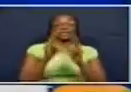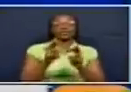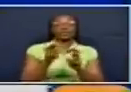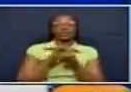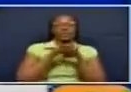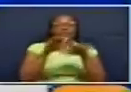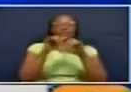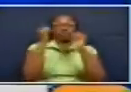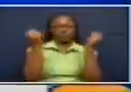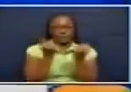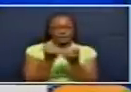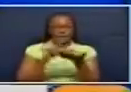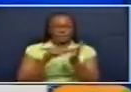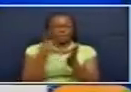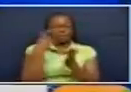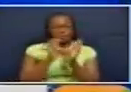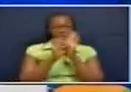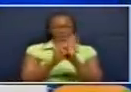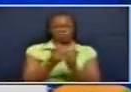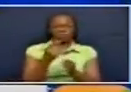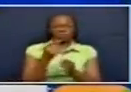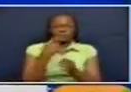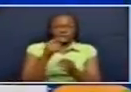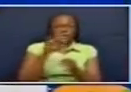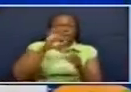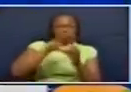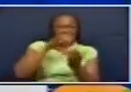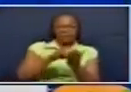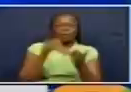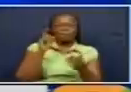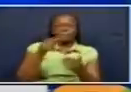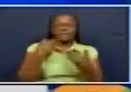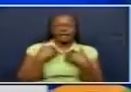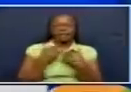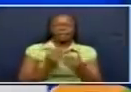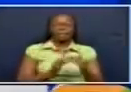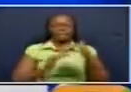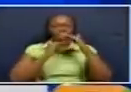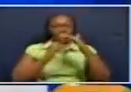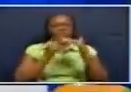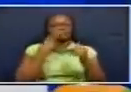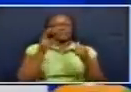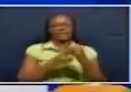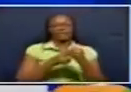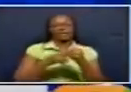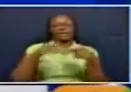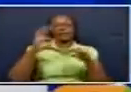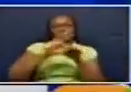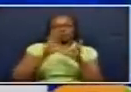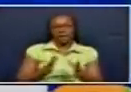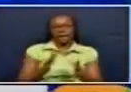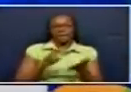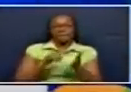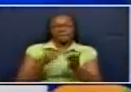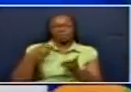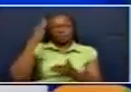for example, the law tells us that a polling station must have a cap of 700 voters. Mm-hmm. So what we expect is that only a maximum